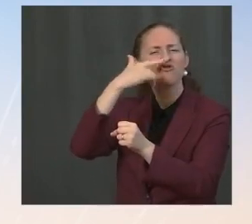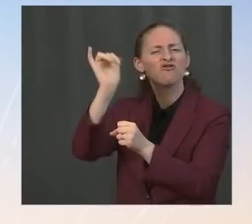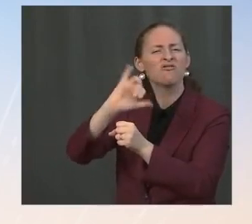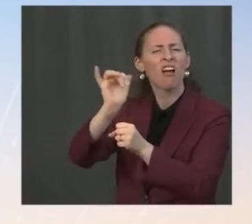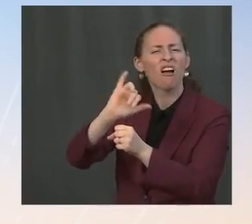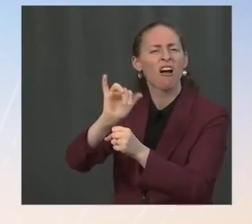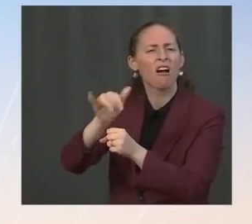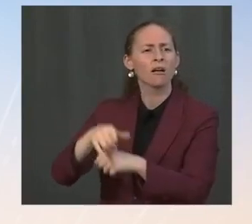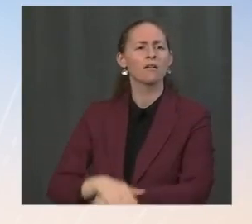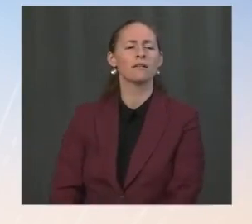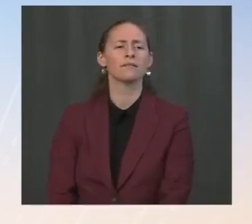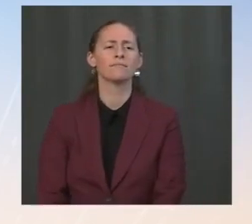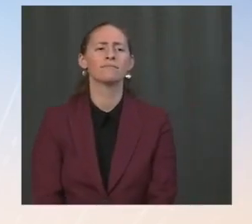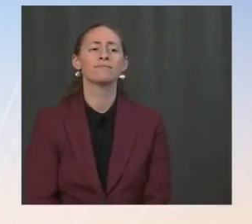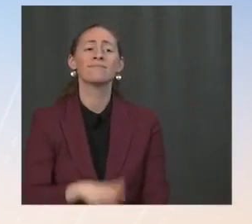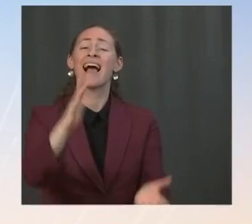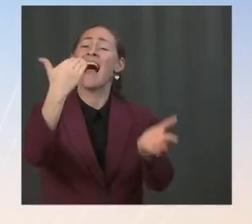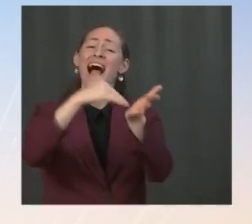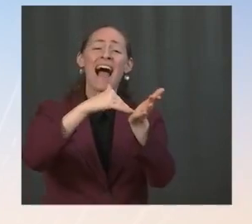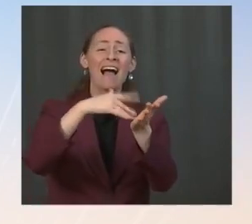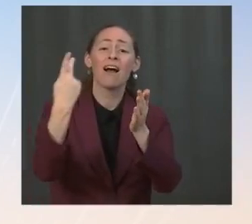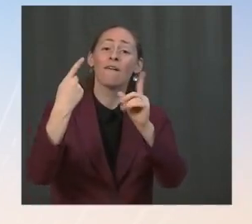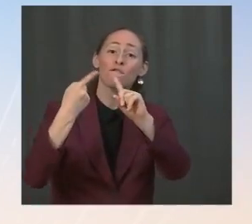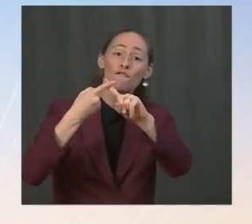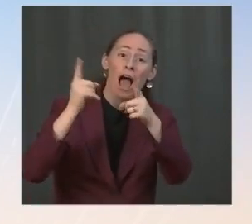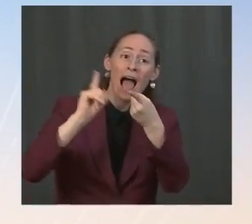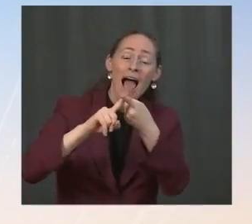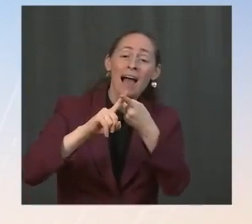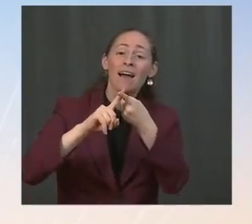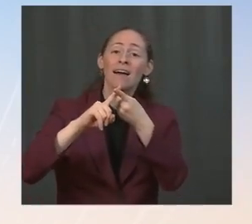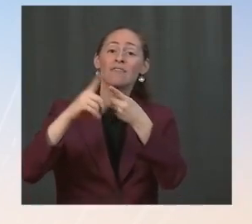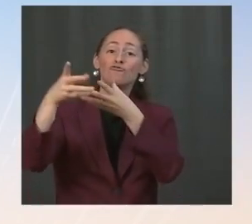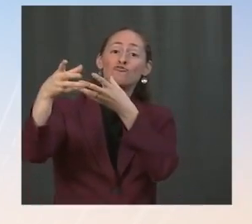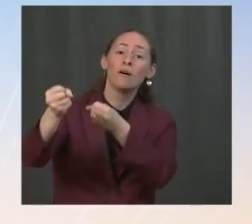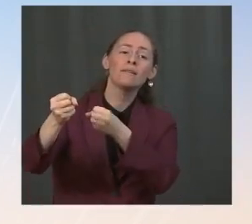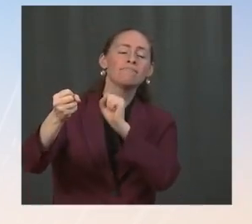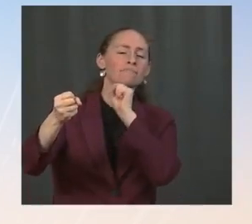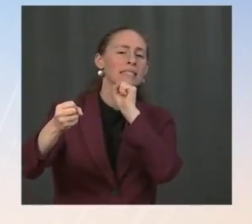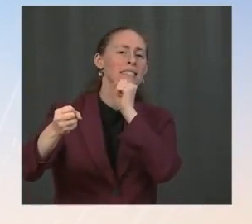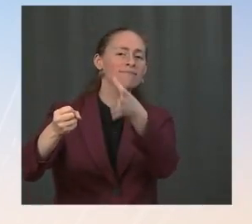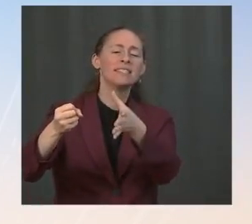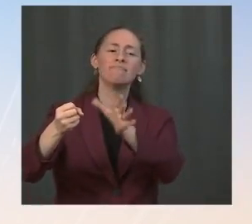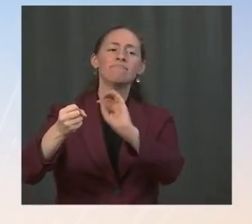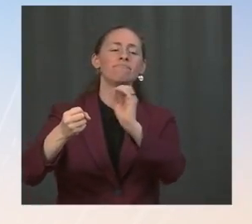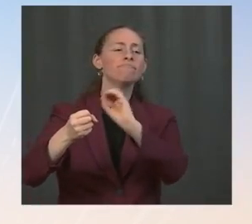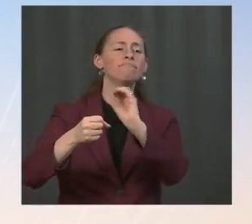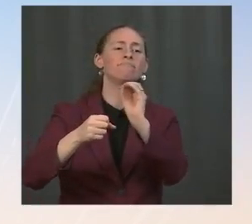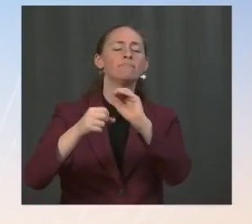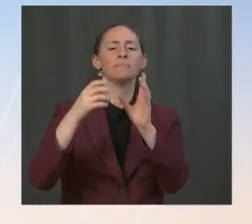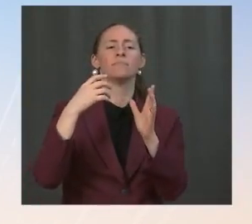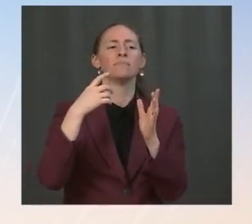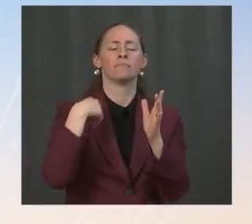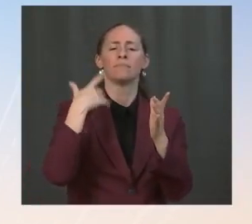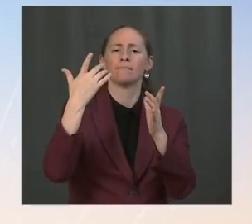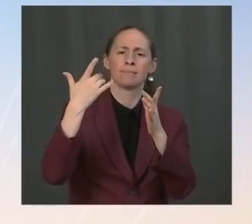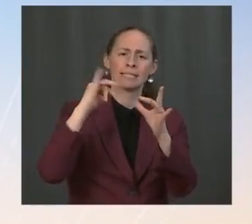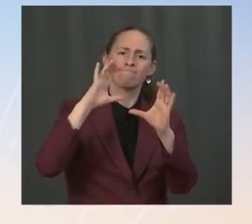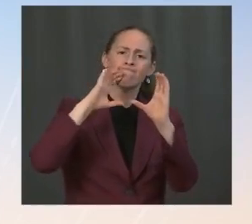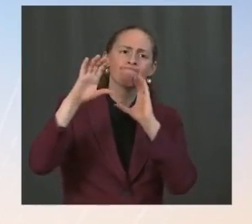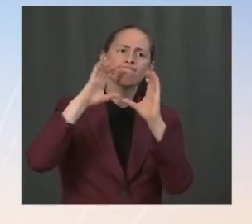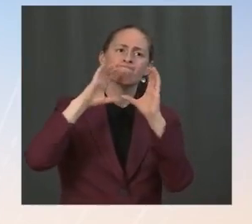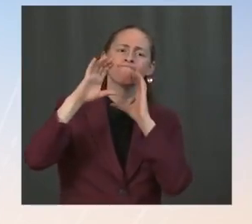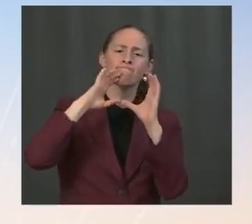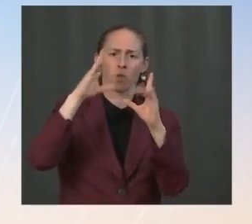friendship or a relationship where there is trust. It's based on trust, but we are continuing to coordinate to move American citizens, to move